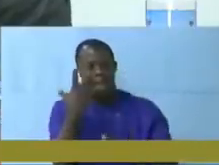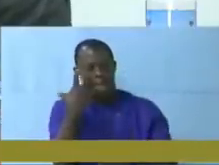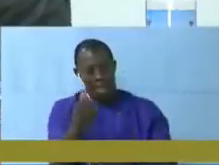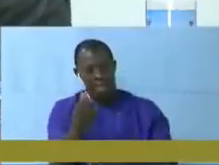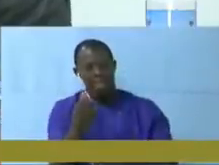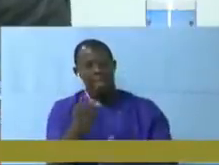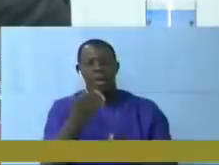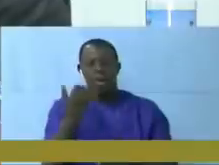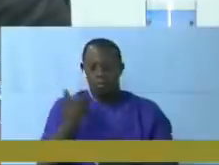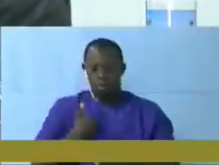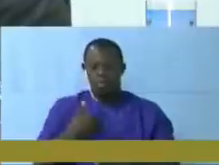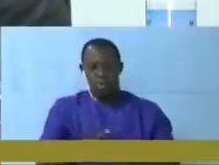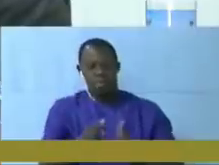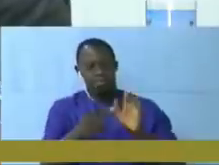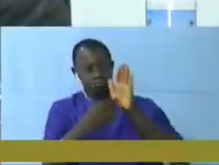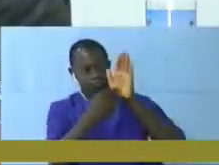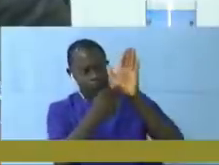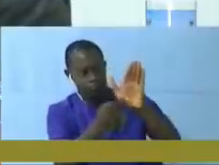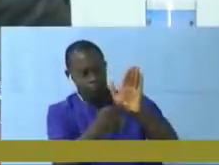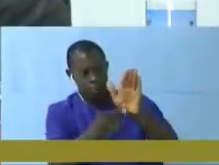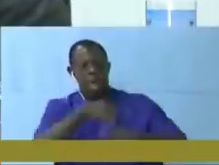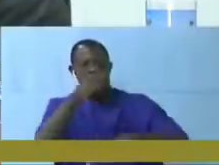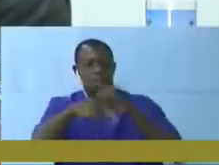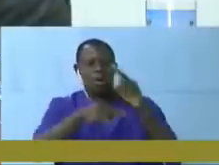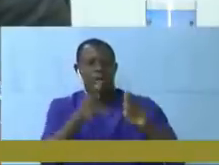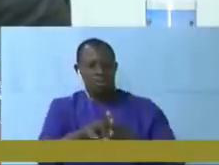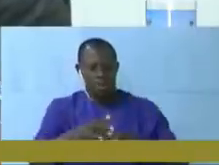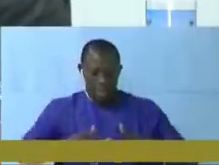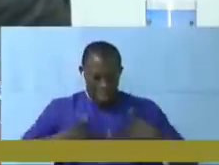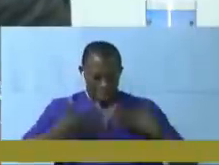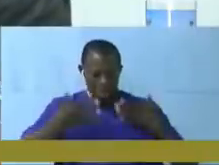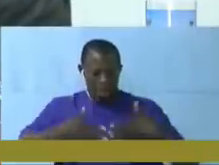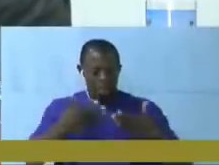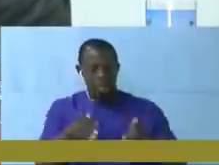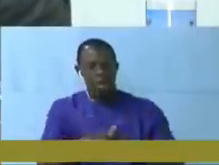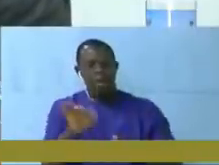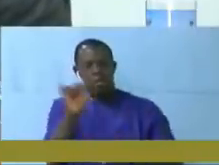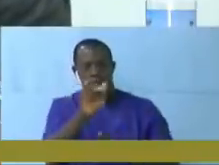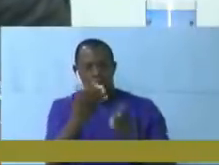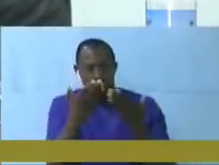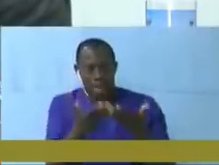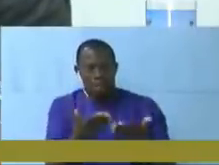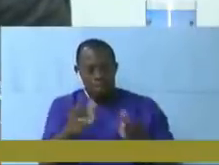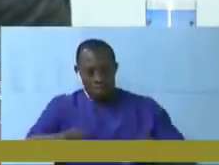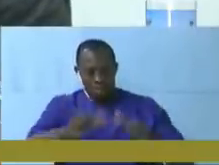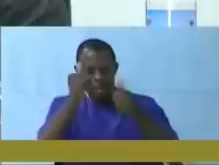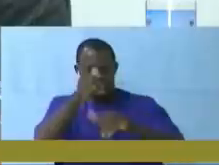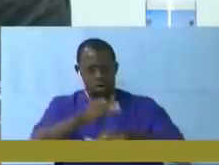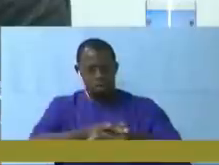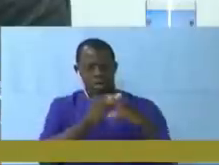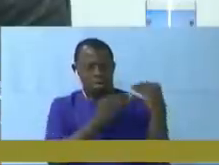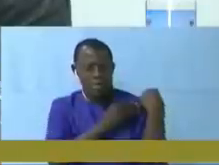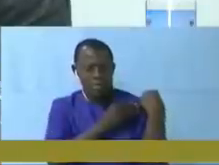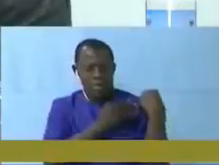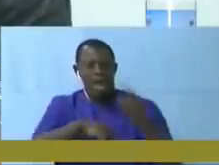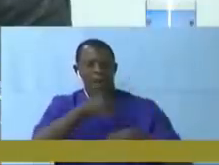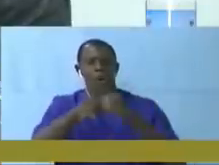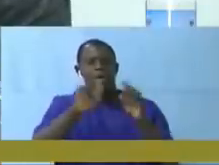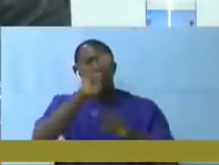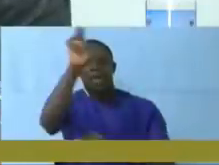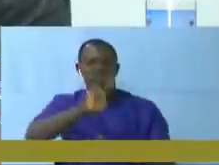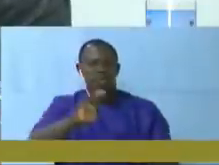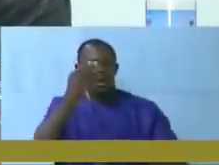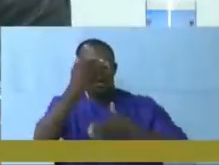were reflected in the enthusiasm and zeal with which we embarked on the task of nation